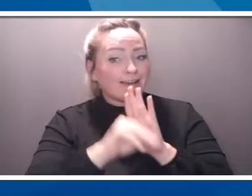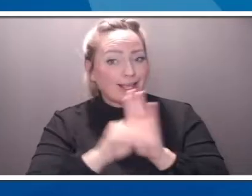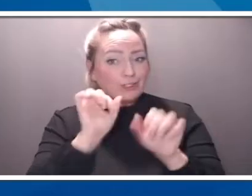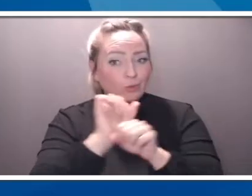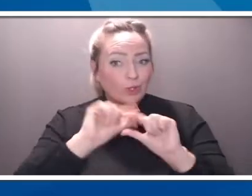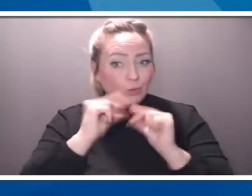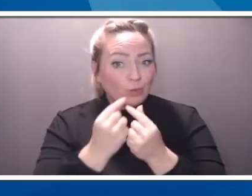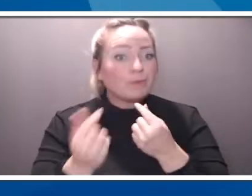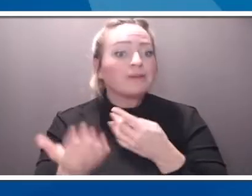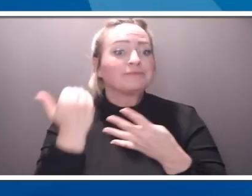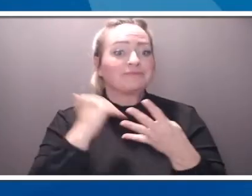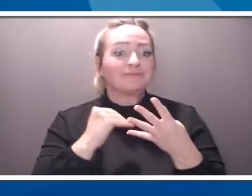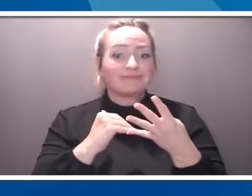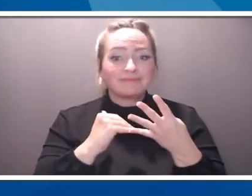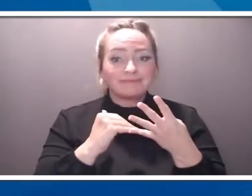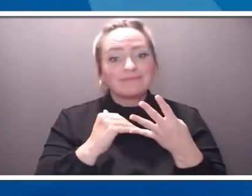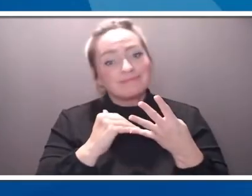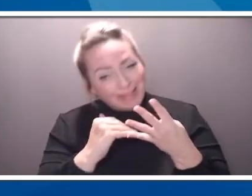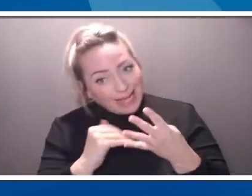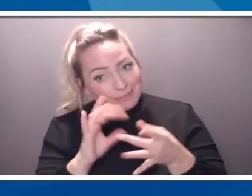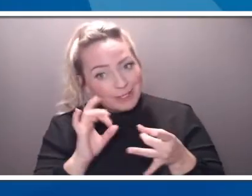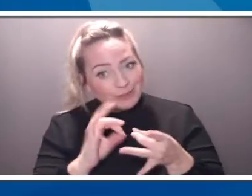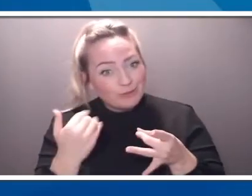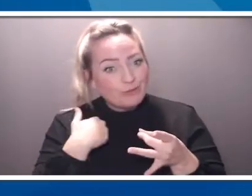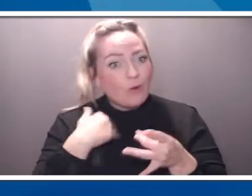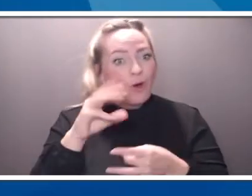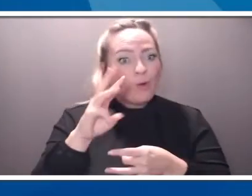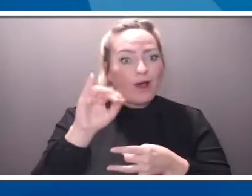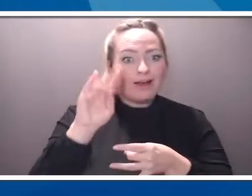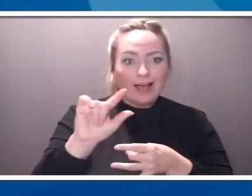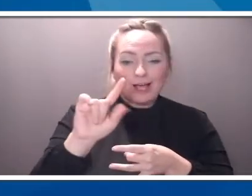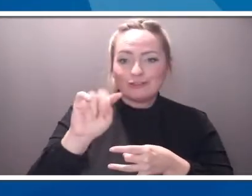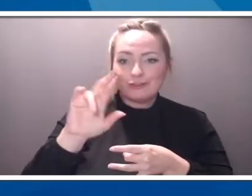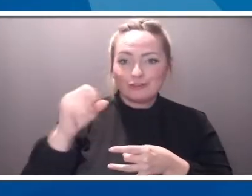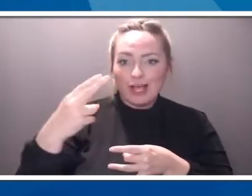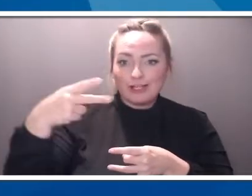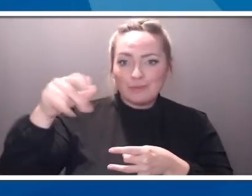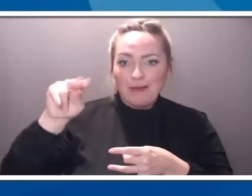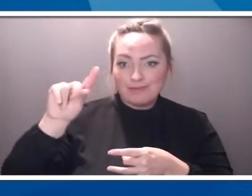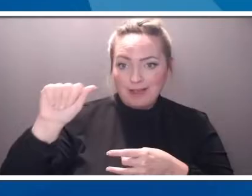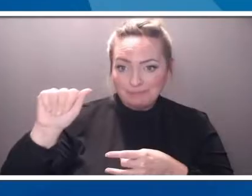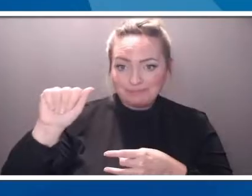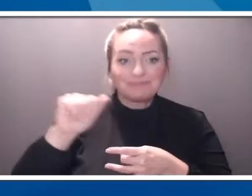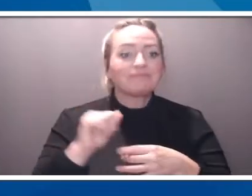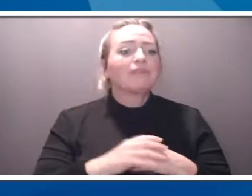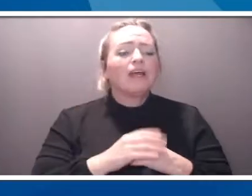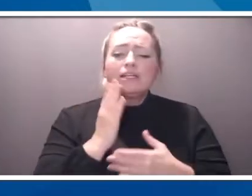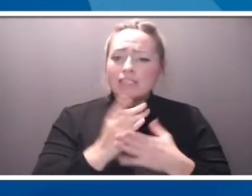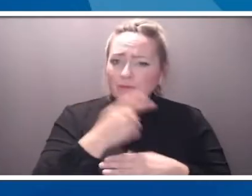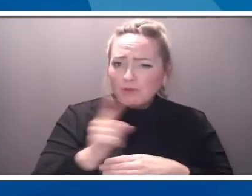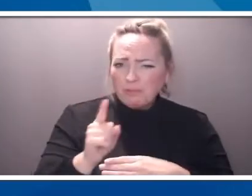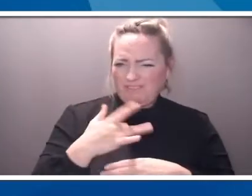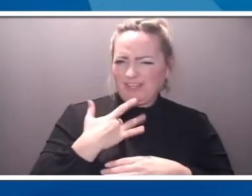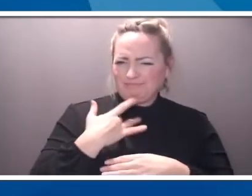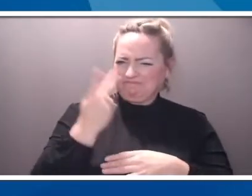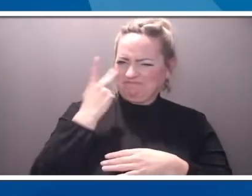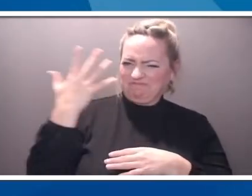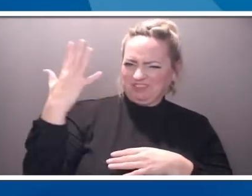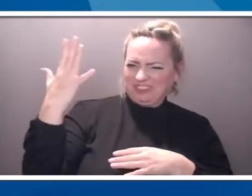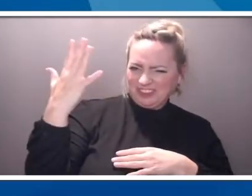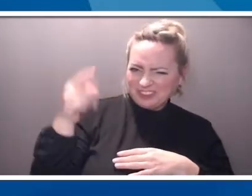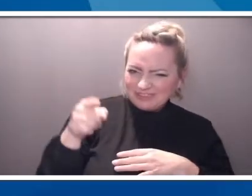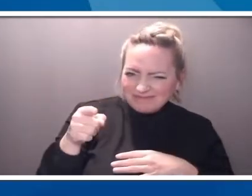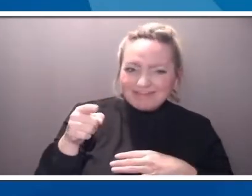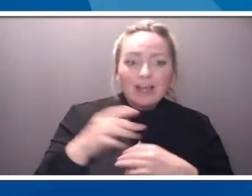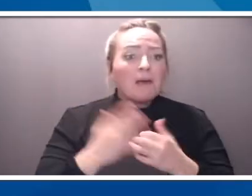Accessibility Guidelines Working Group, and I'm, as mentioned, a WCAG Trash Panda. Now, some of you may have